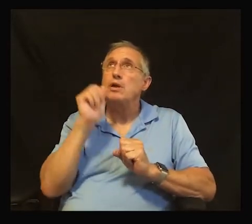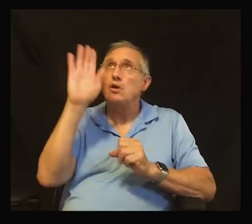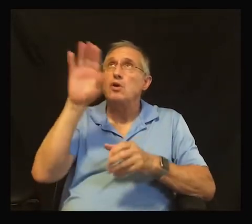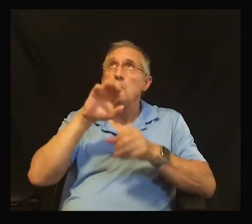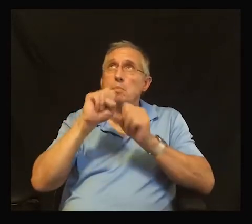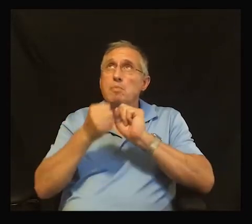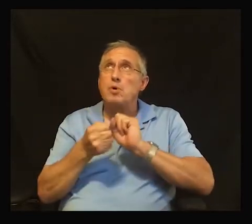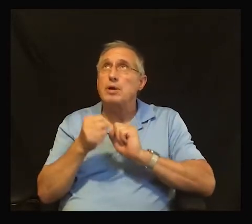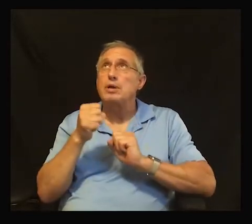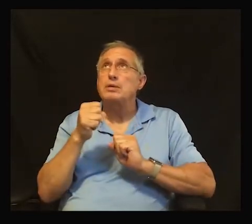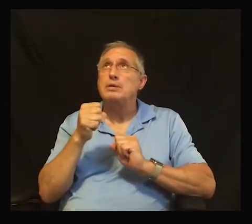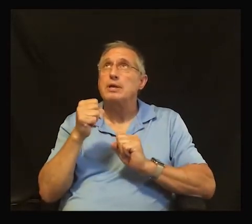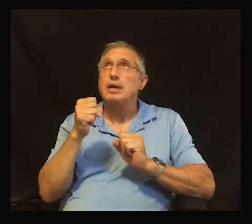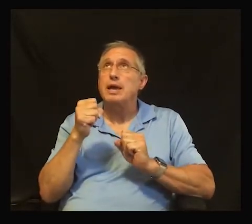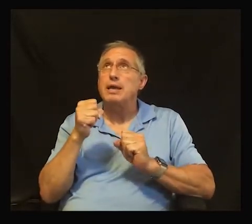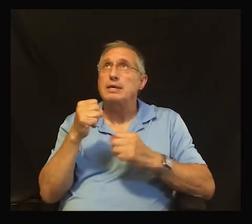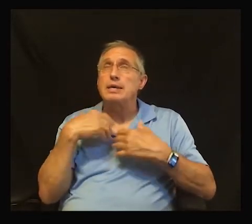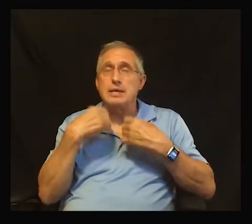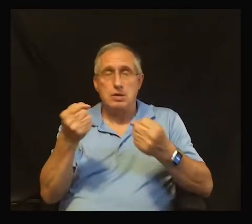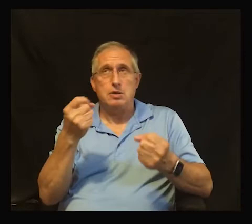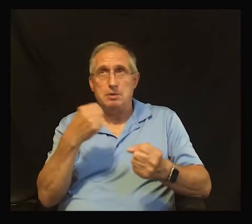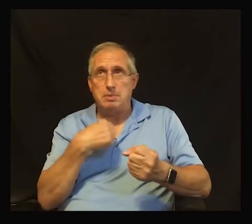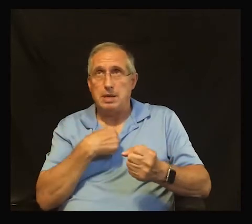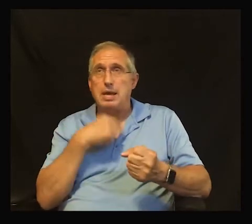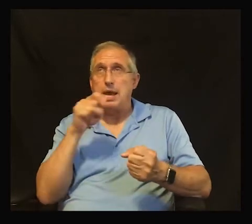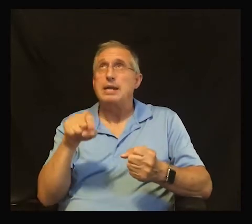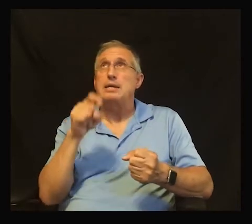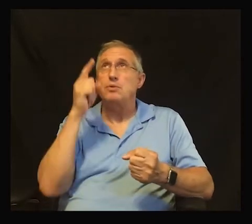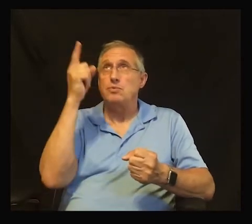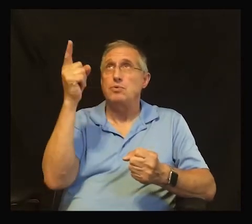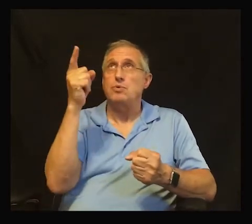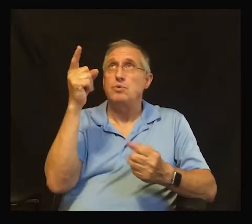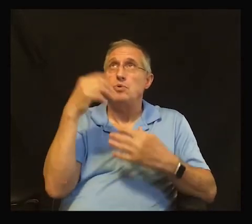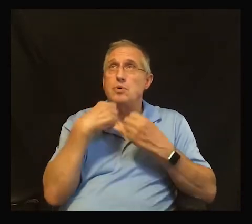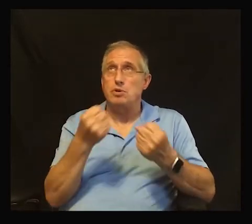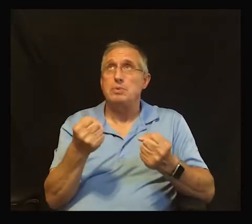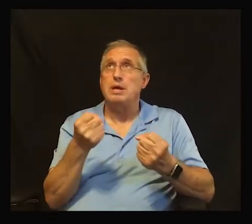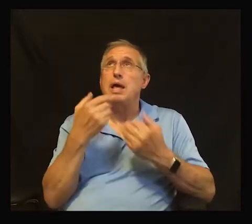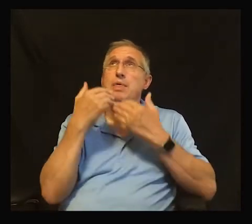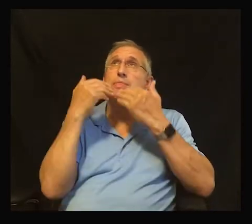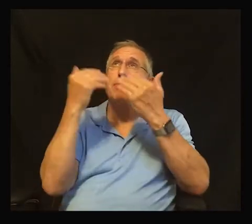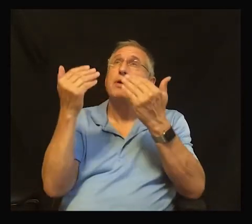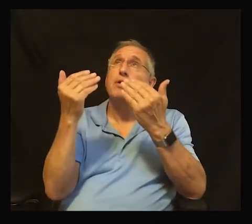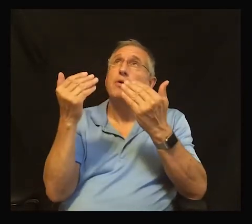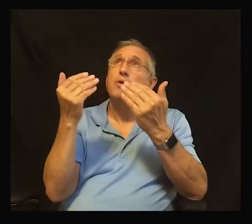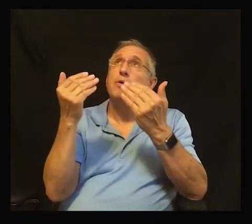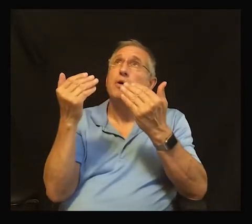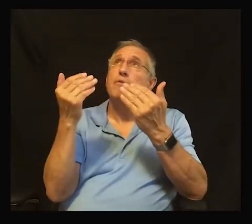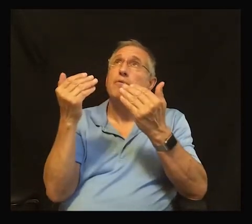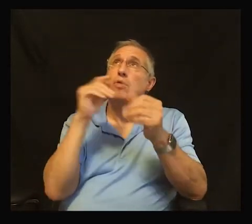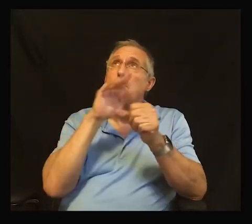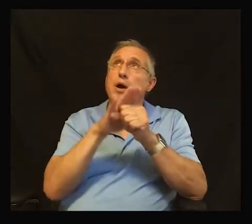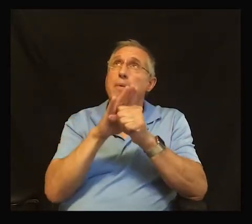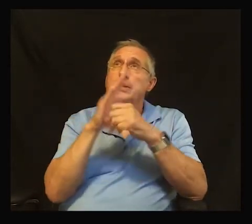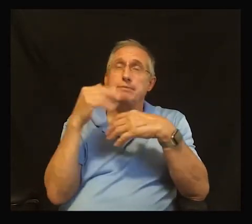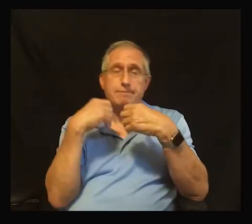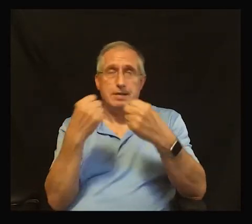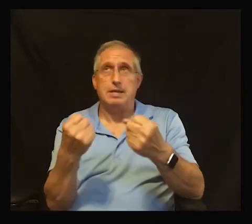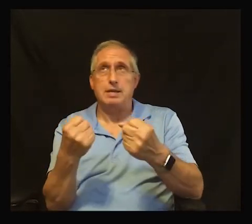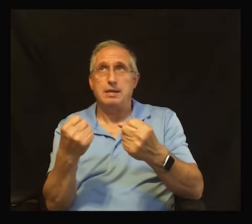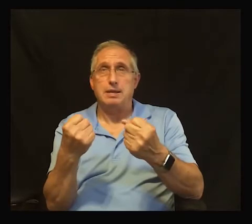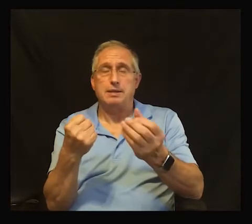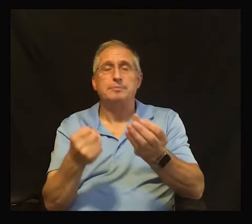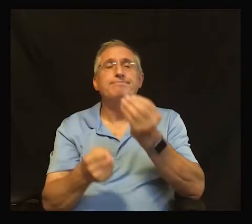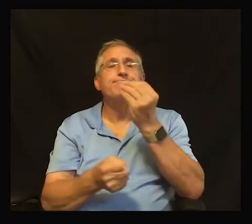hurt, your brokenness has been able to put me back together, and I need you to heal me, and I thank you for the promise of